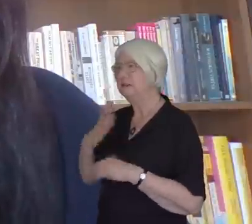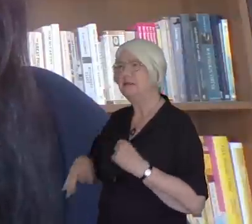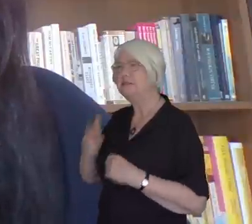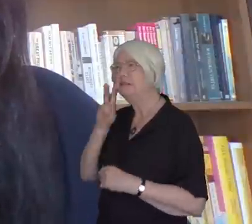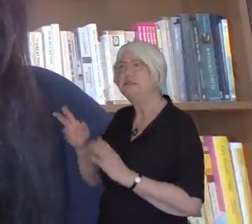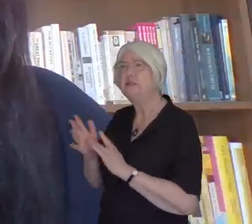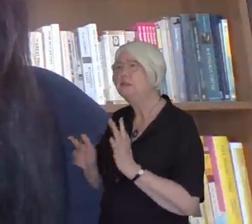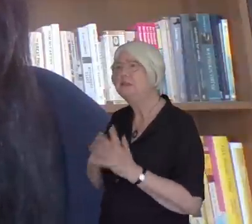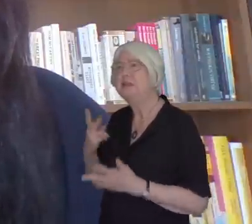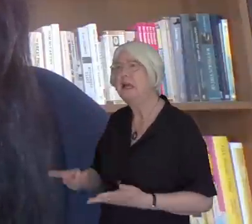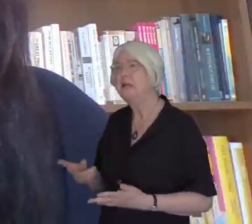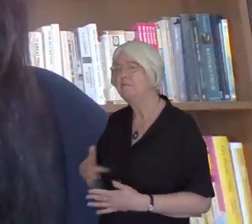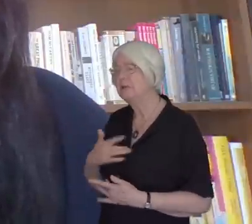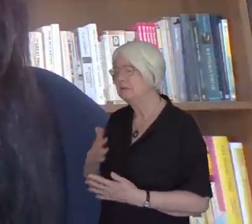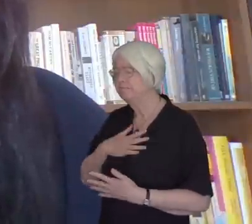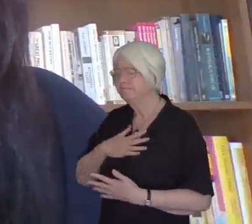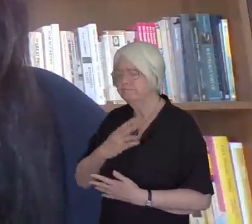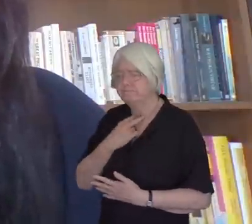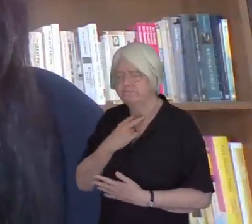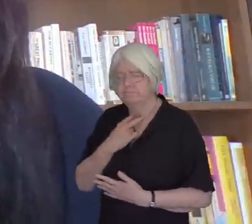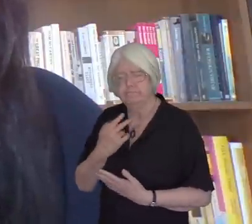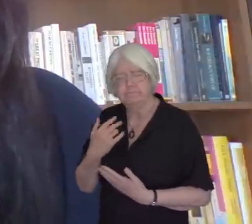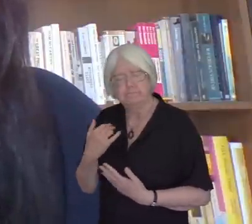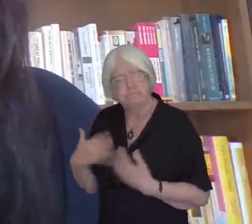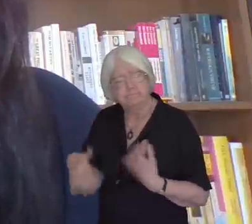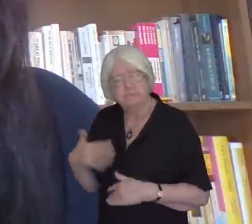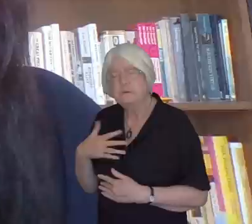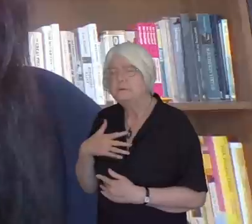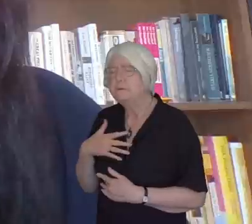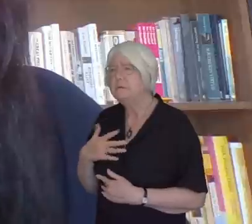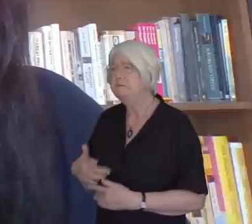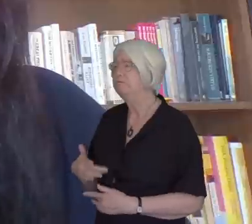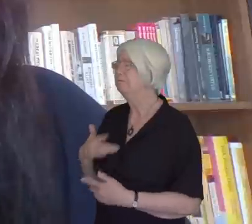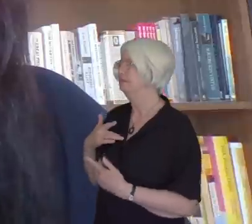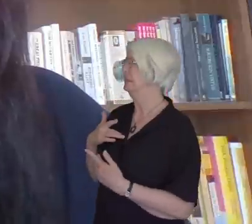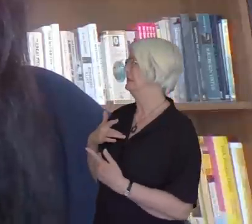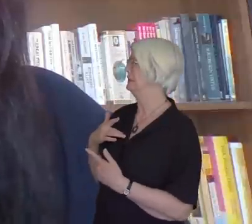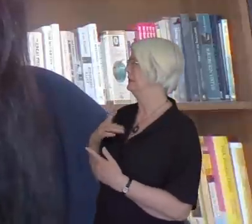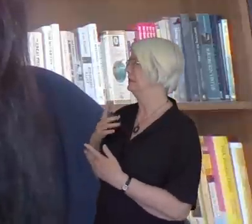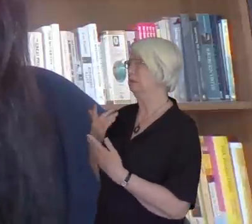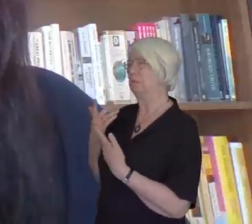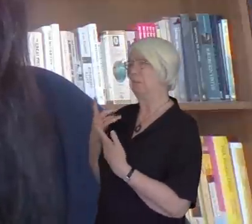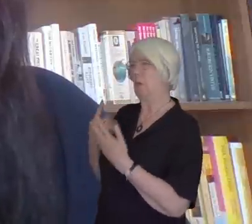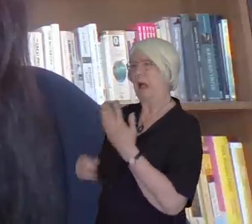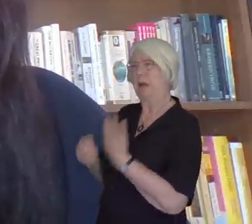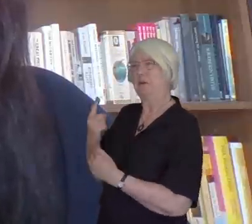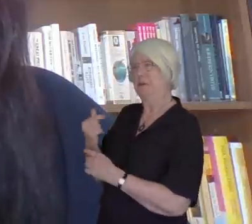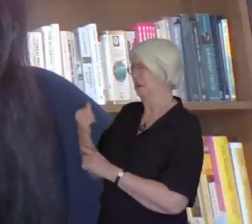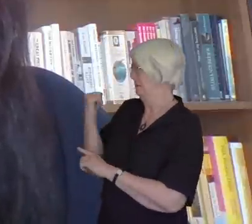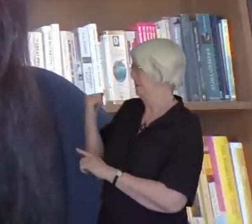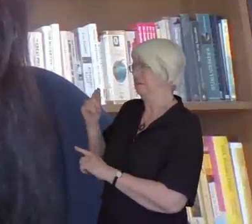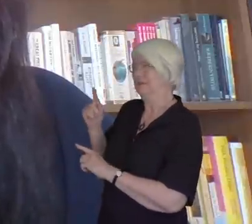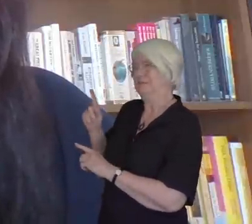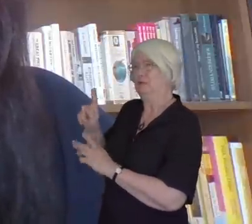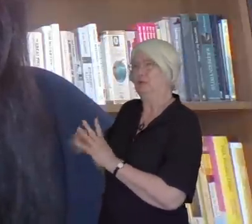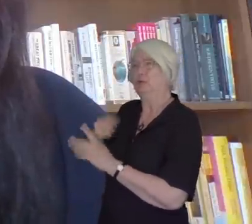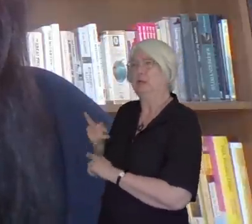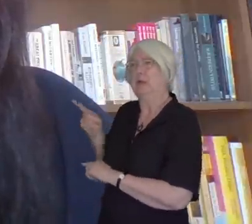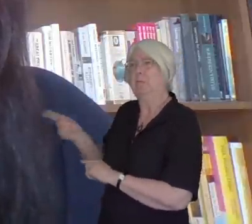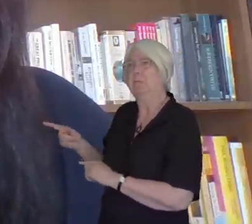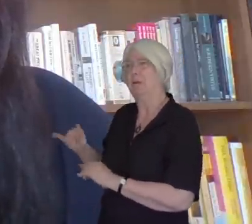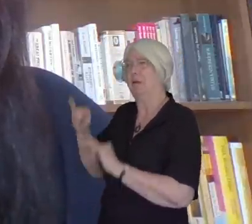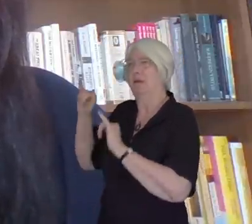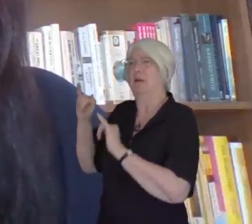felt, thinking that they would never see Jesus again. They found themselves in the shadow of the tumultuous events